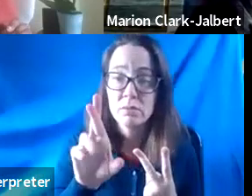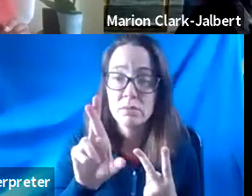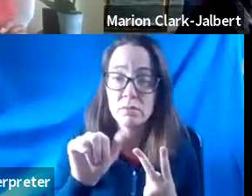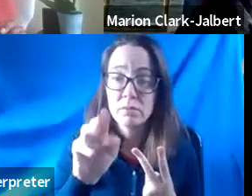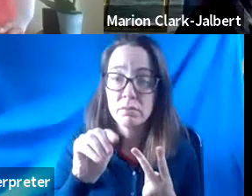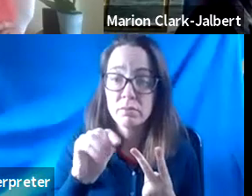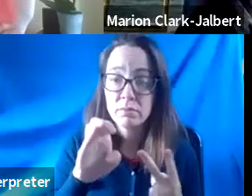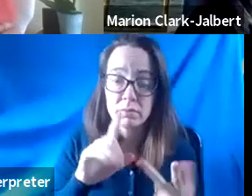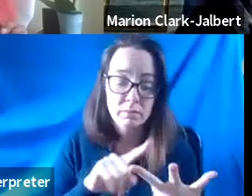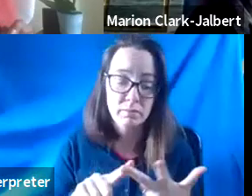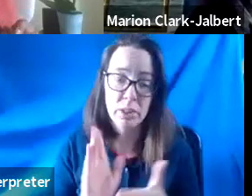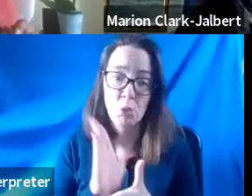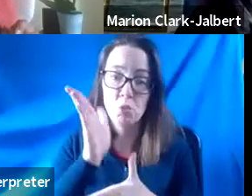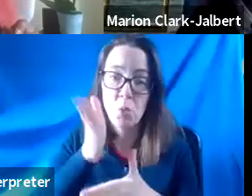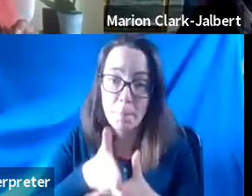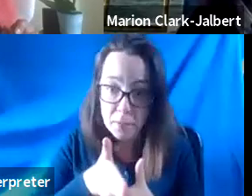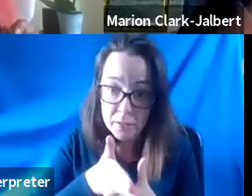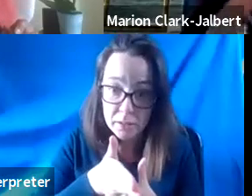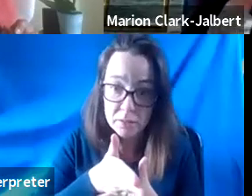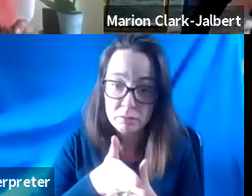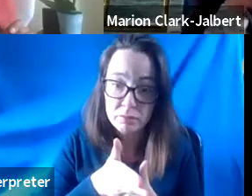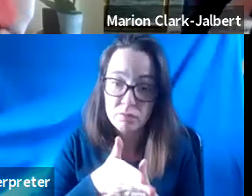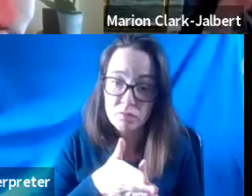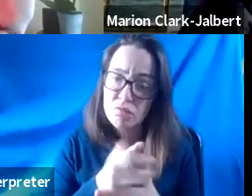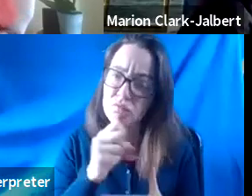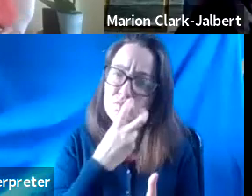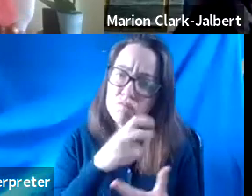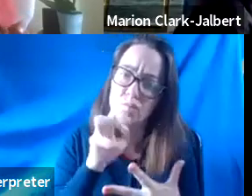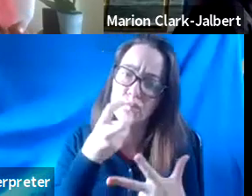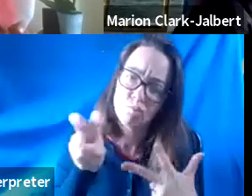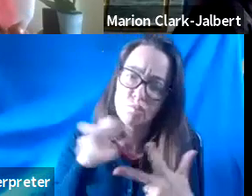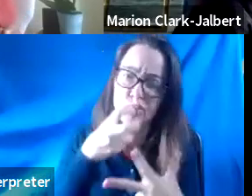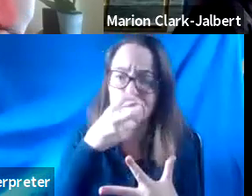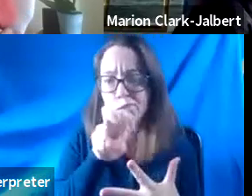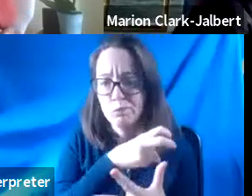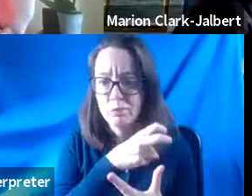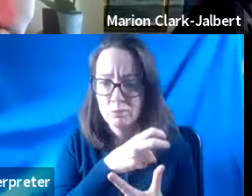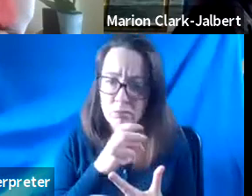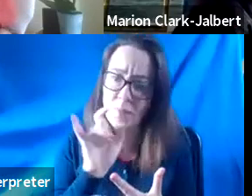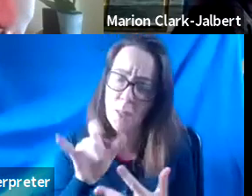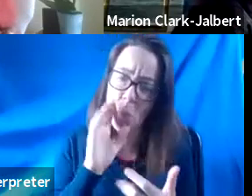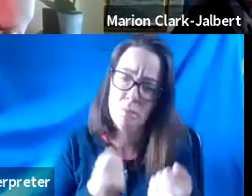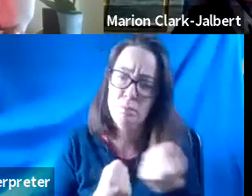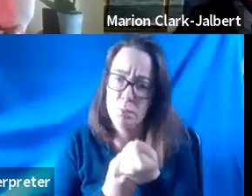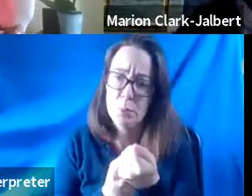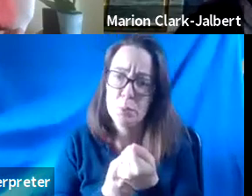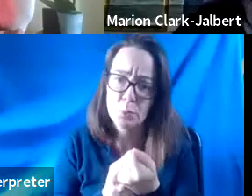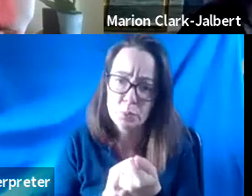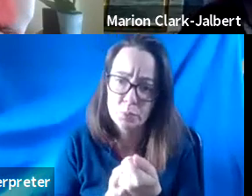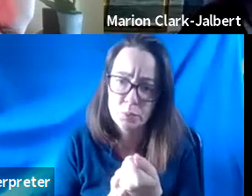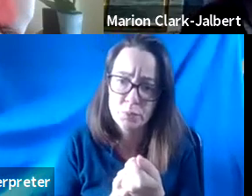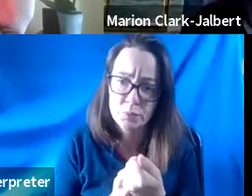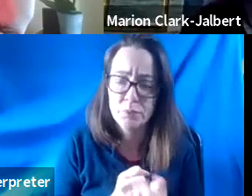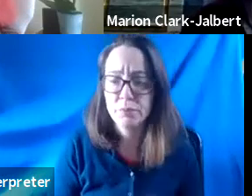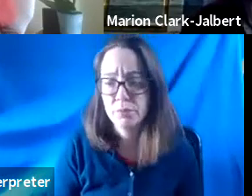these strategies as a way to support each other and ourselves in learning and growing. And